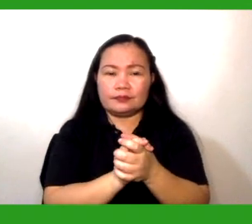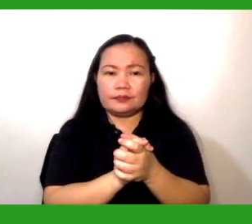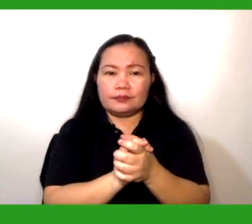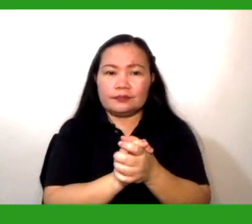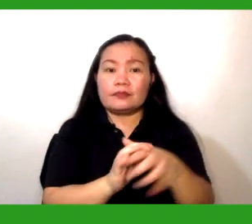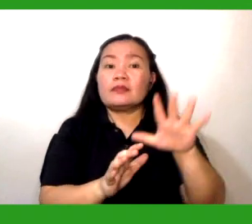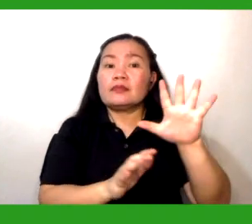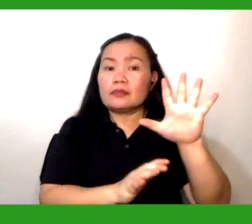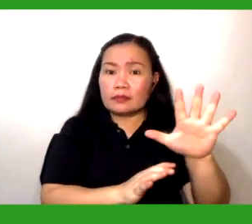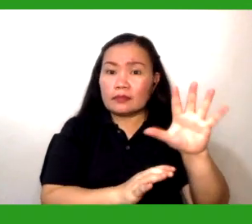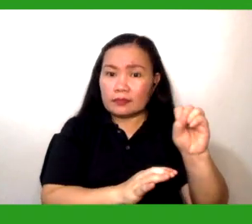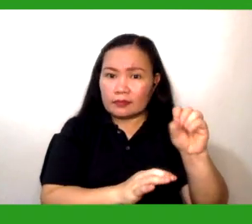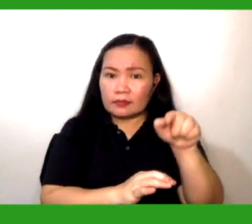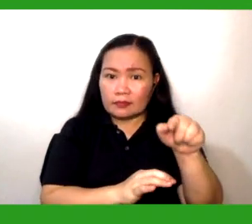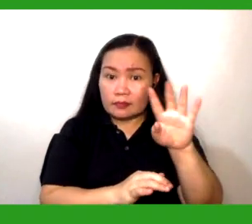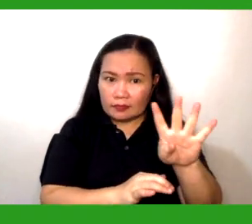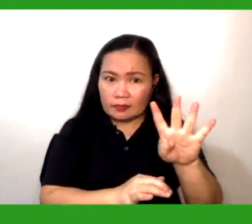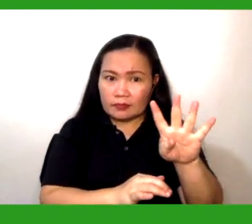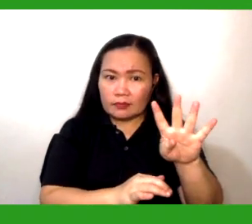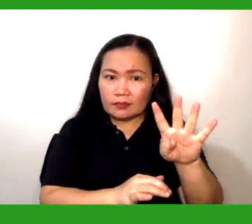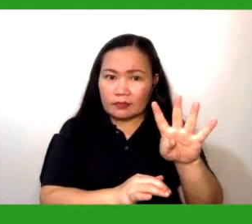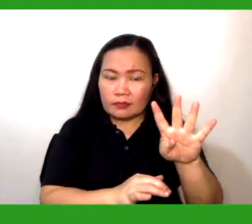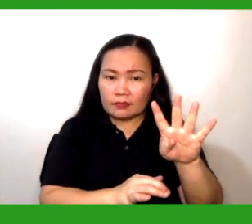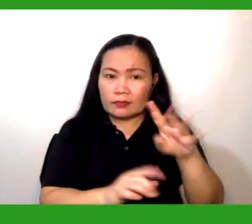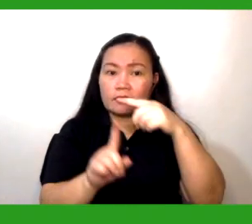times 5.6, and that is